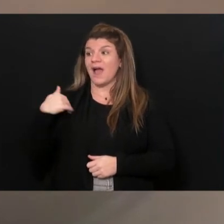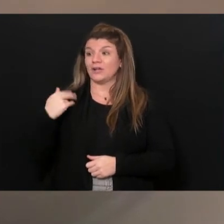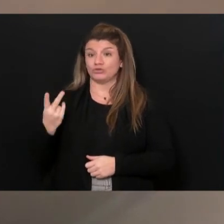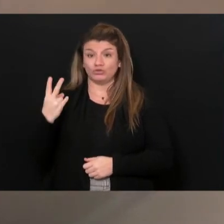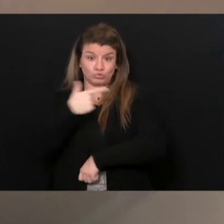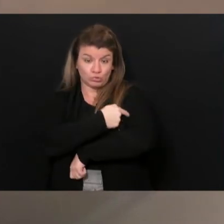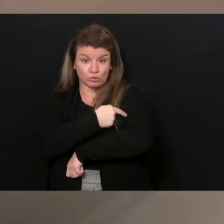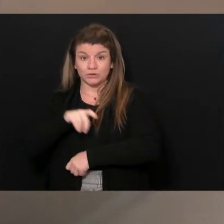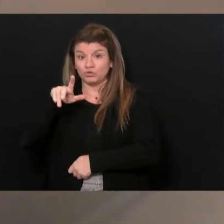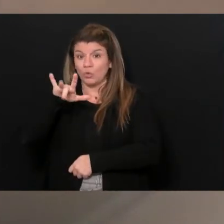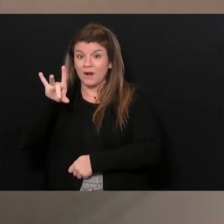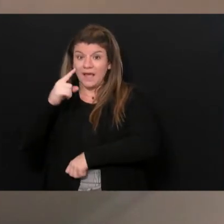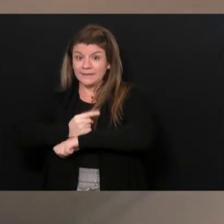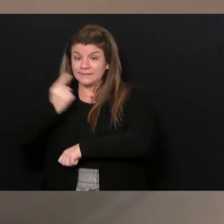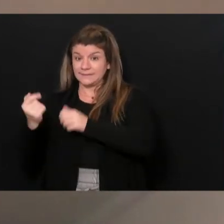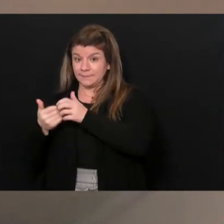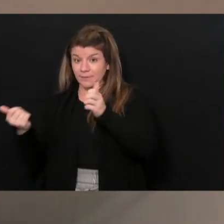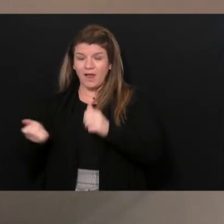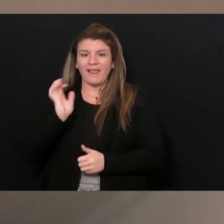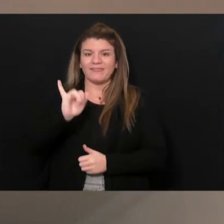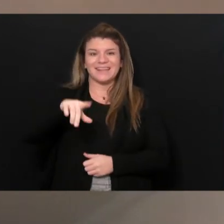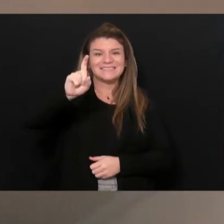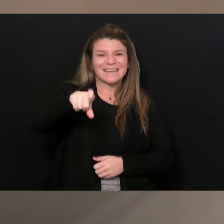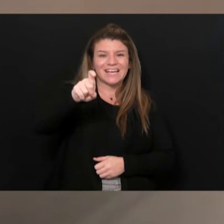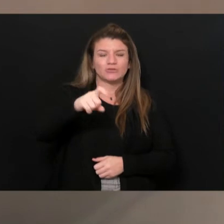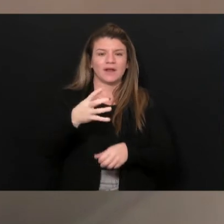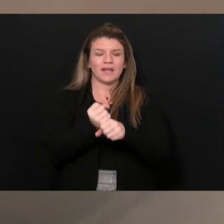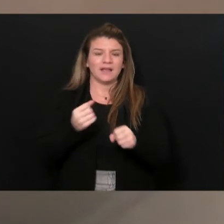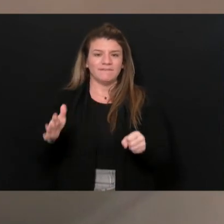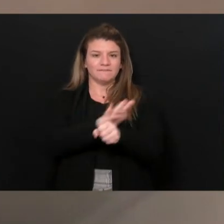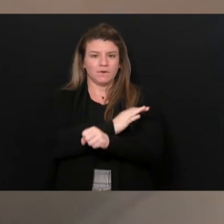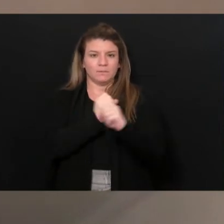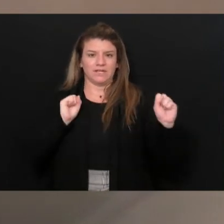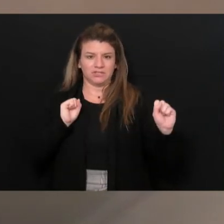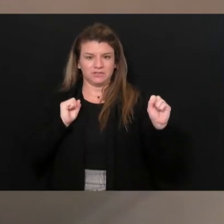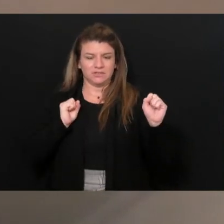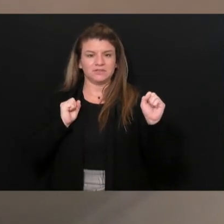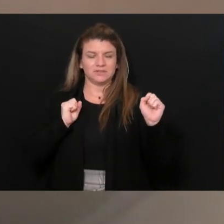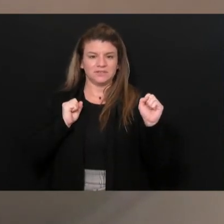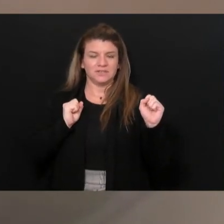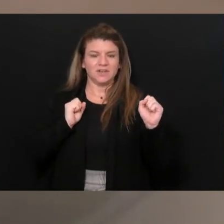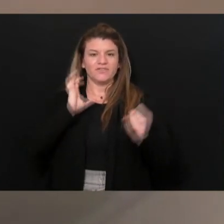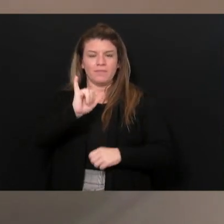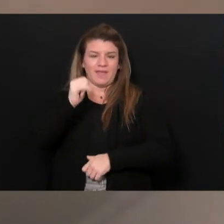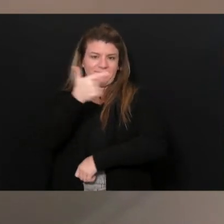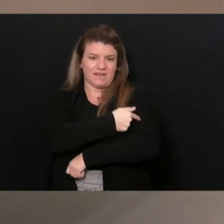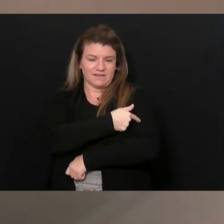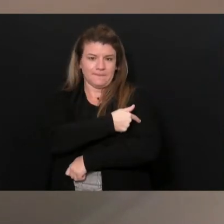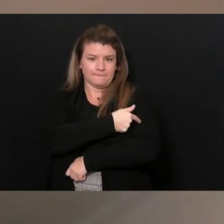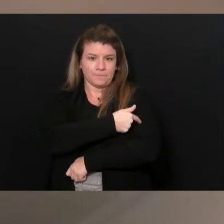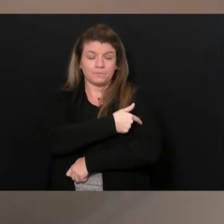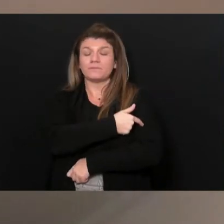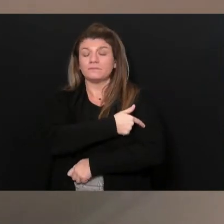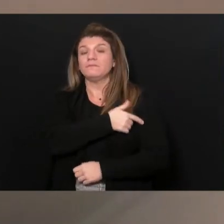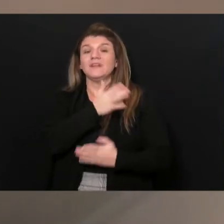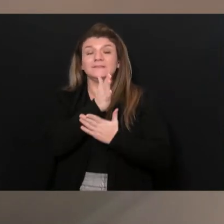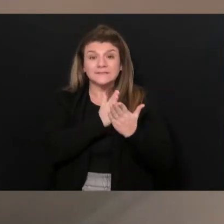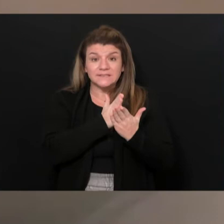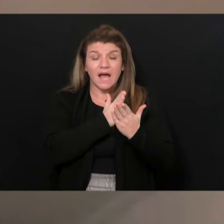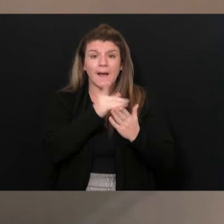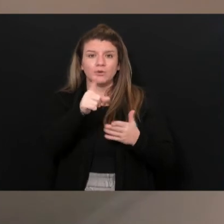days apart, was necessary to get the full protection from the vaccine. Now, some people may